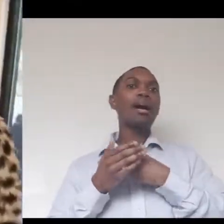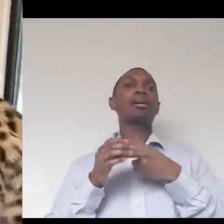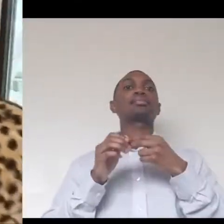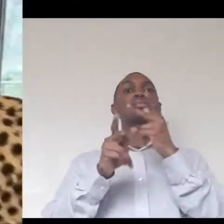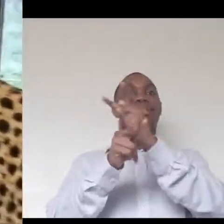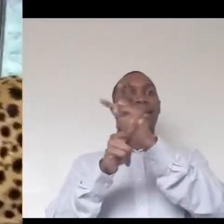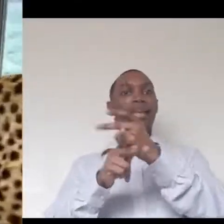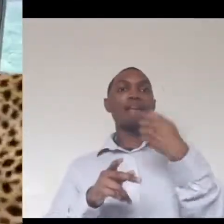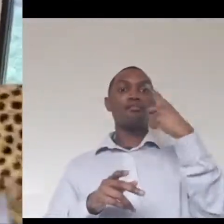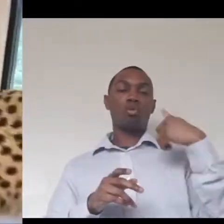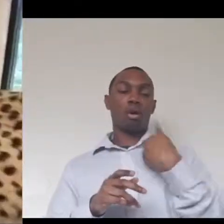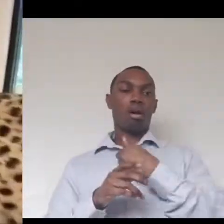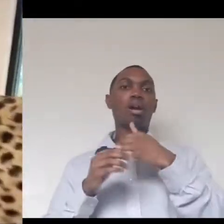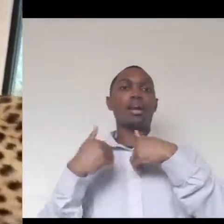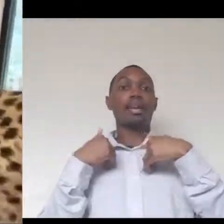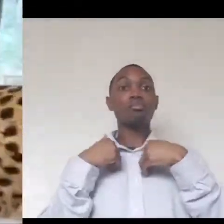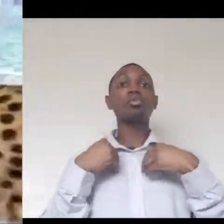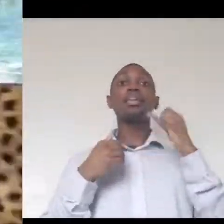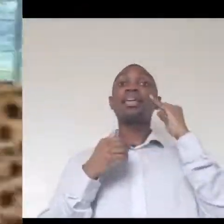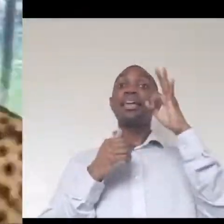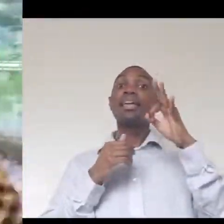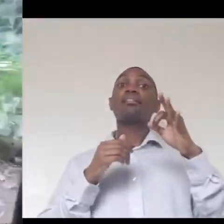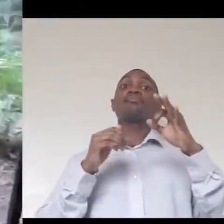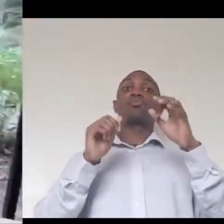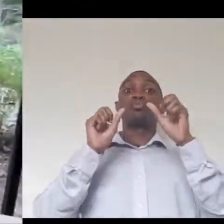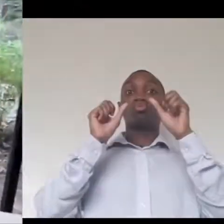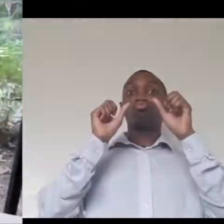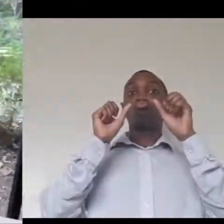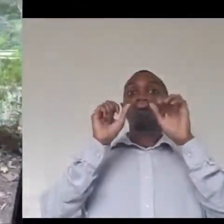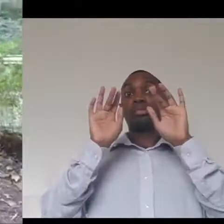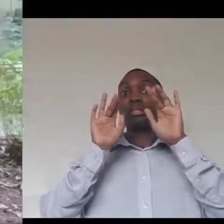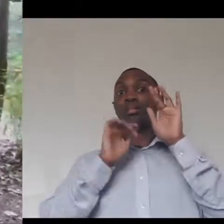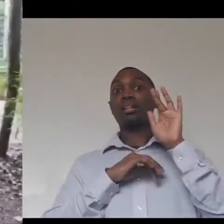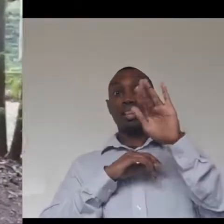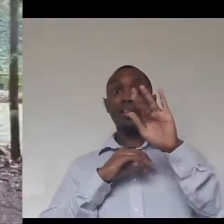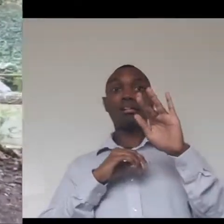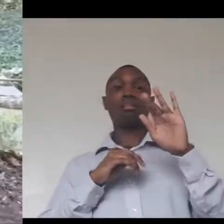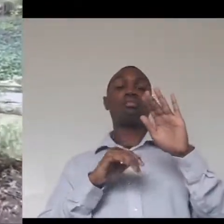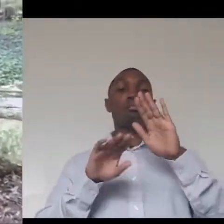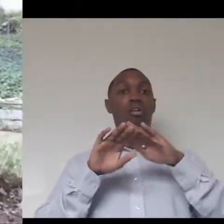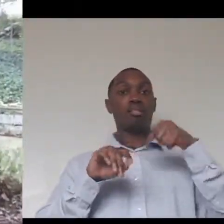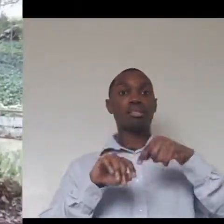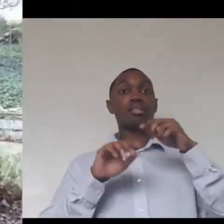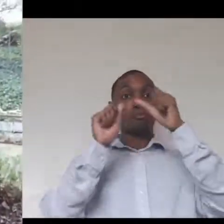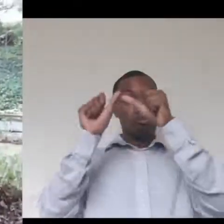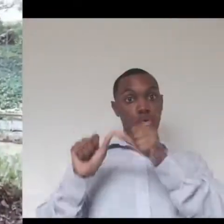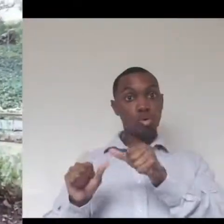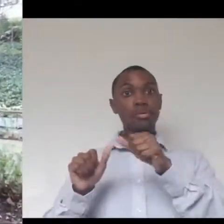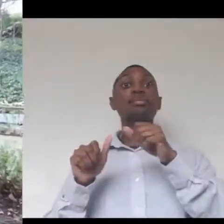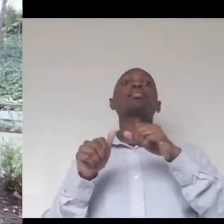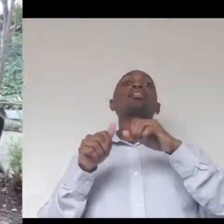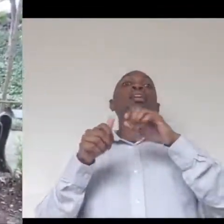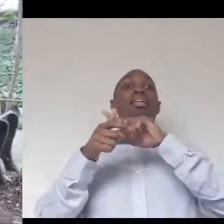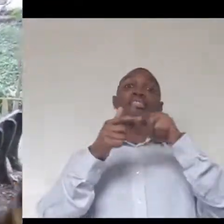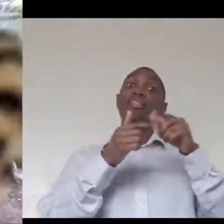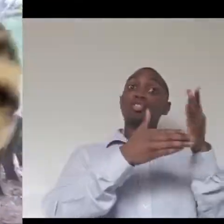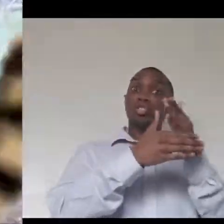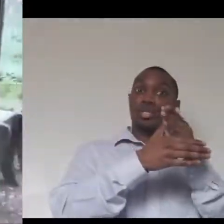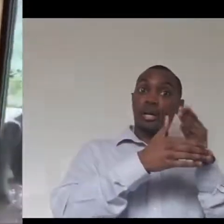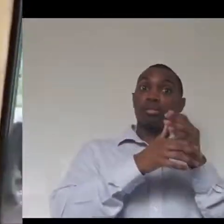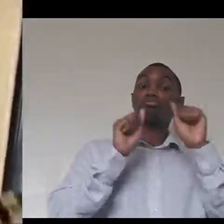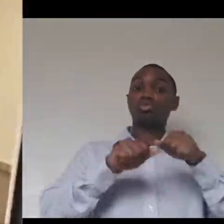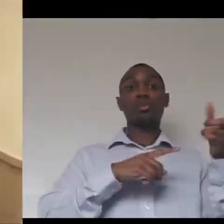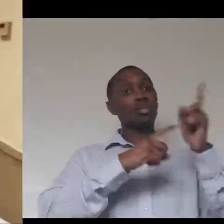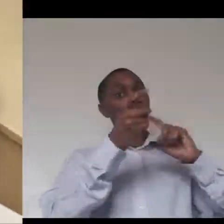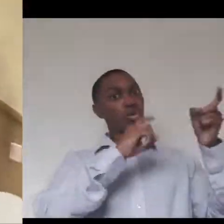post here. There is a donate button. And if you could share as well, that would help us to help with all our animal care and the great conservation work that we do with them